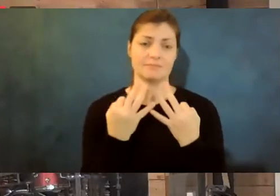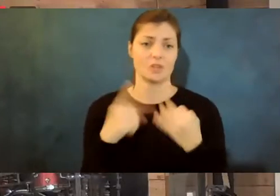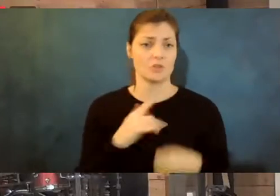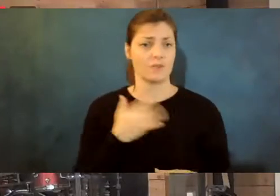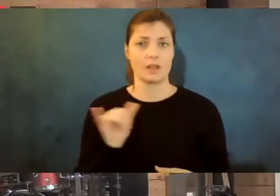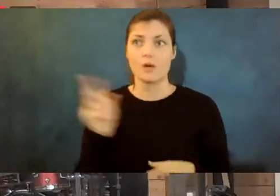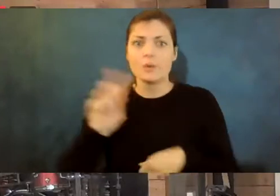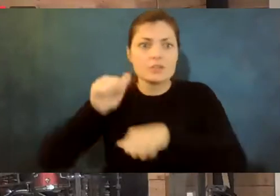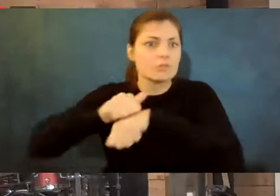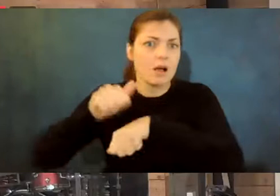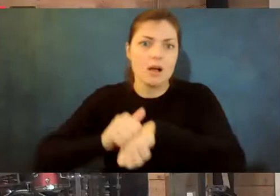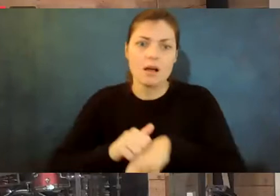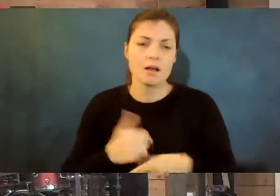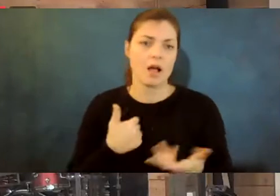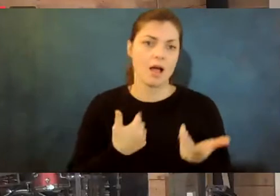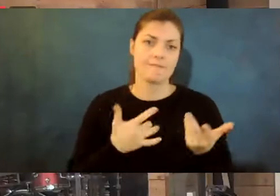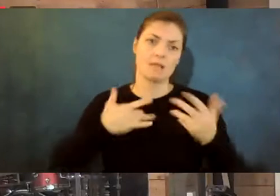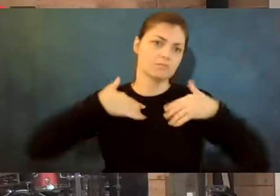is the rock? Because I'm getting